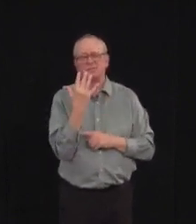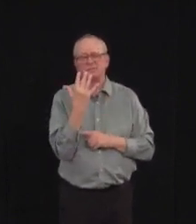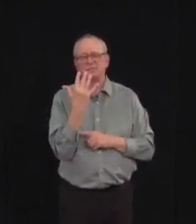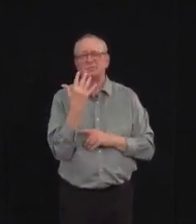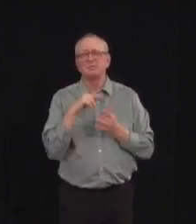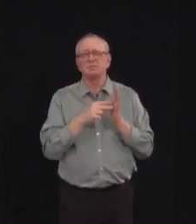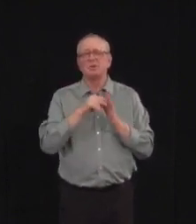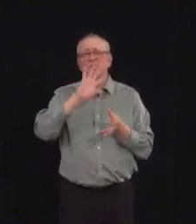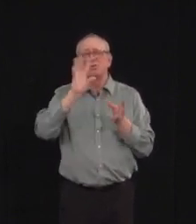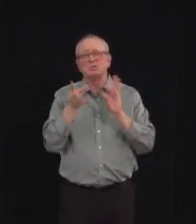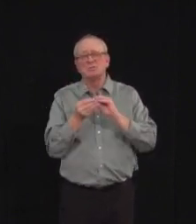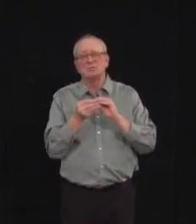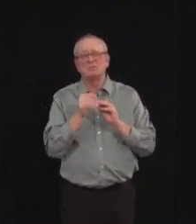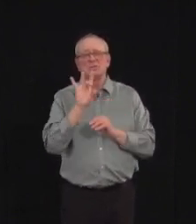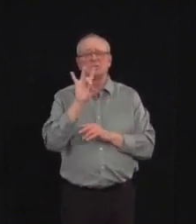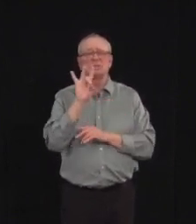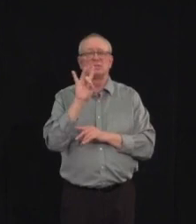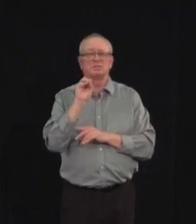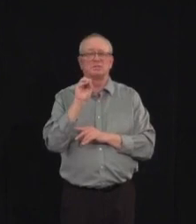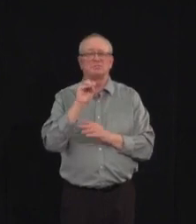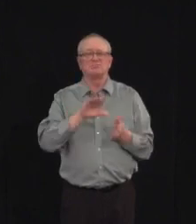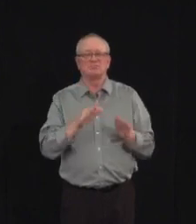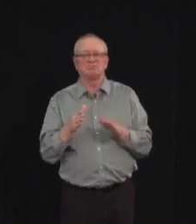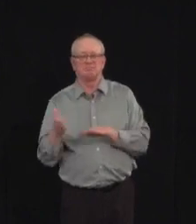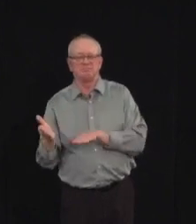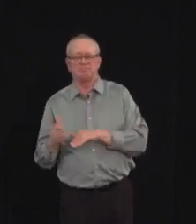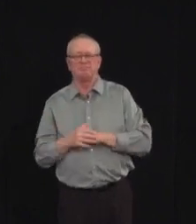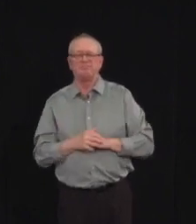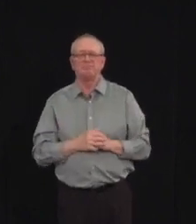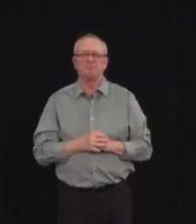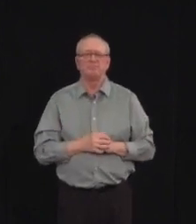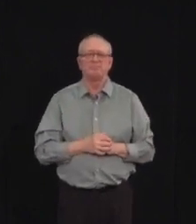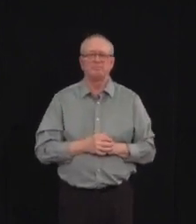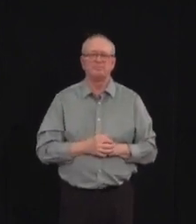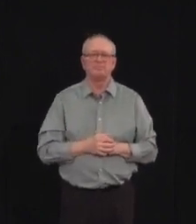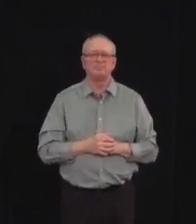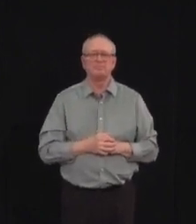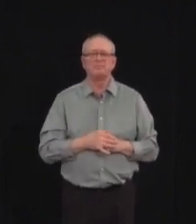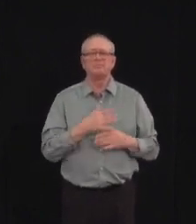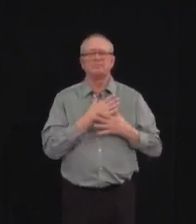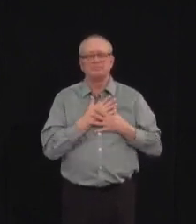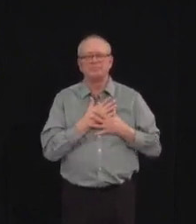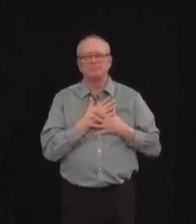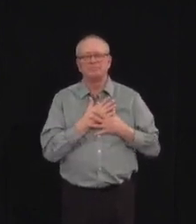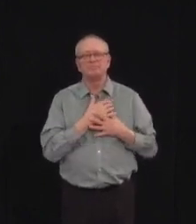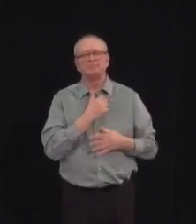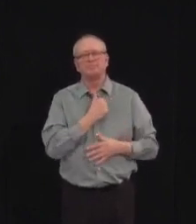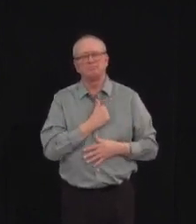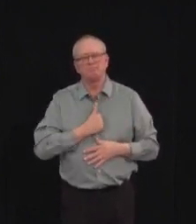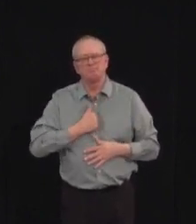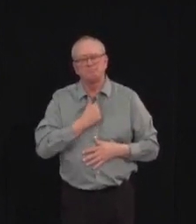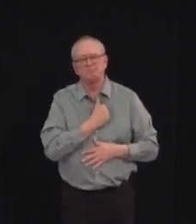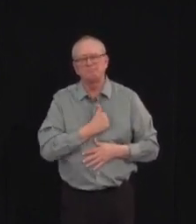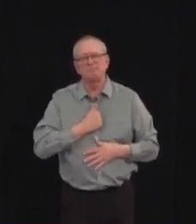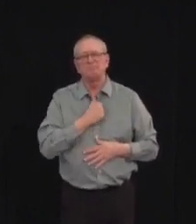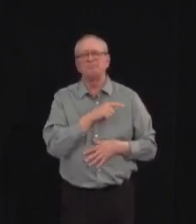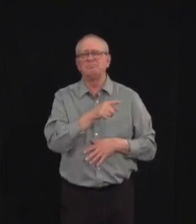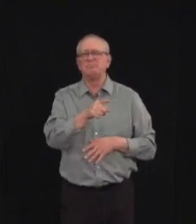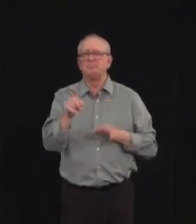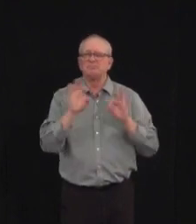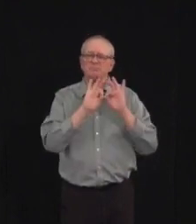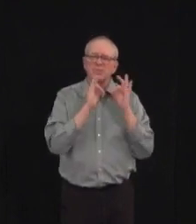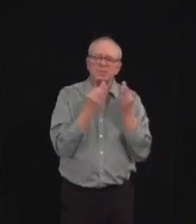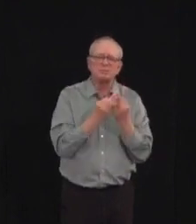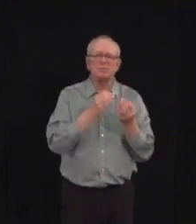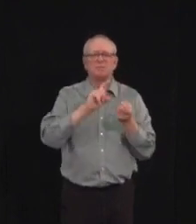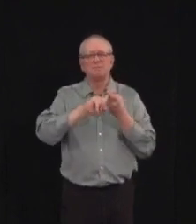result of the novel coronavirus. And once again, we share condolences with the loved ones and the